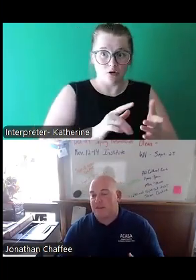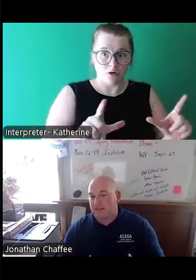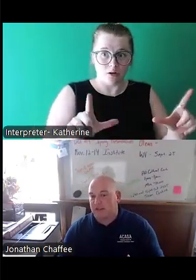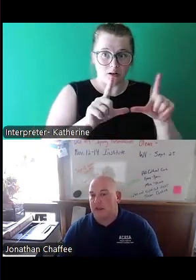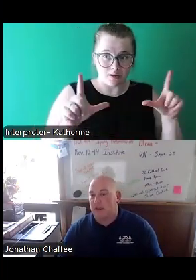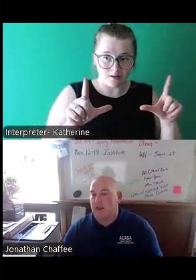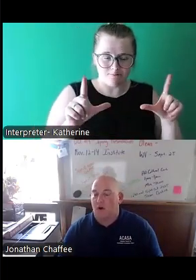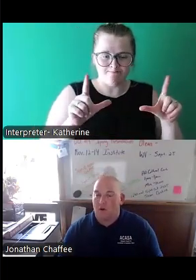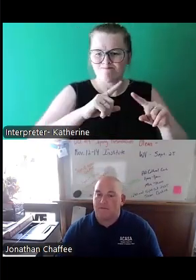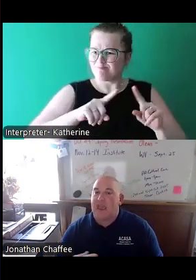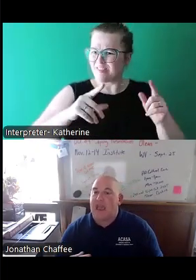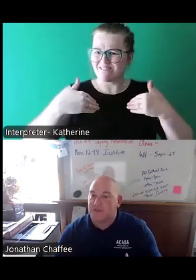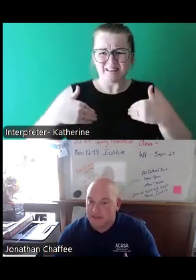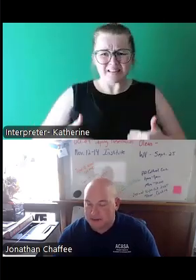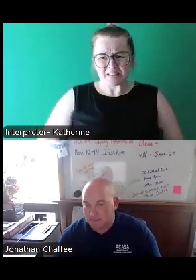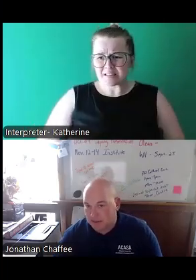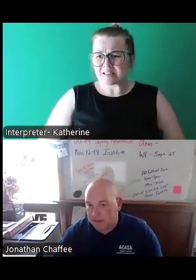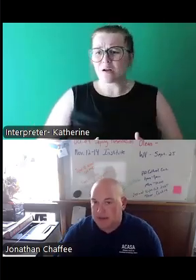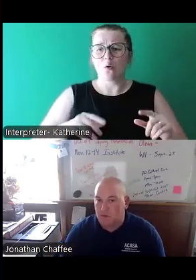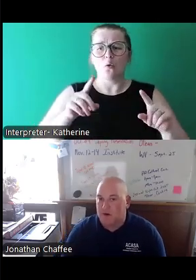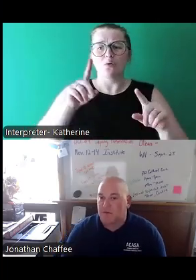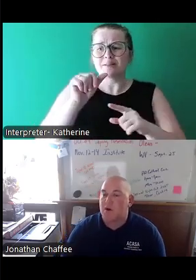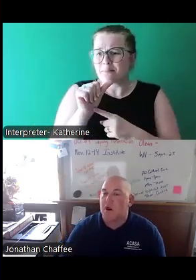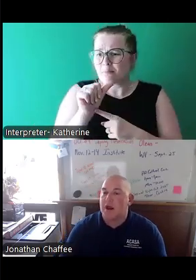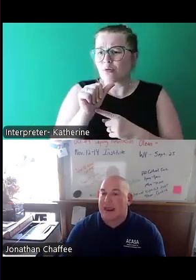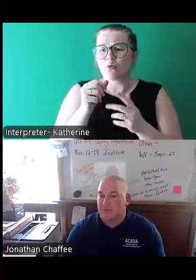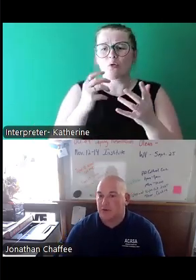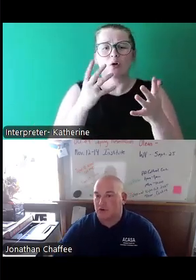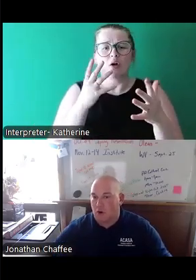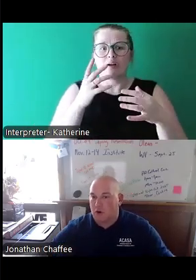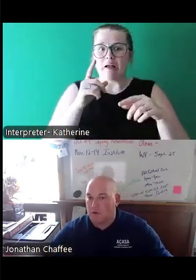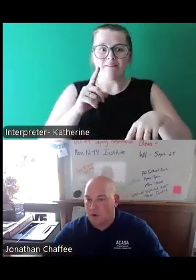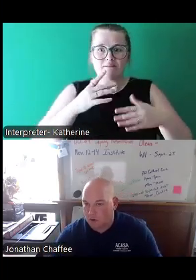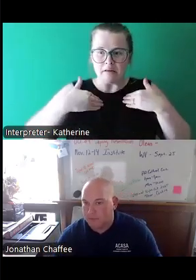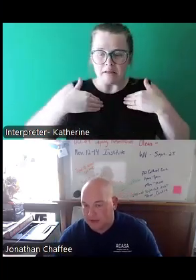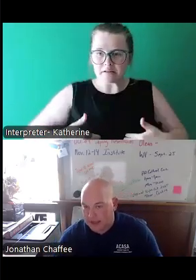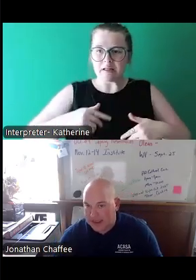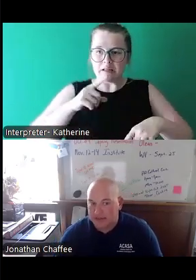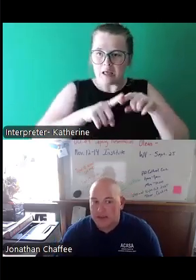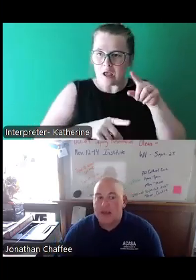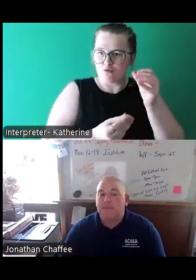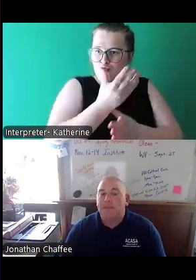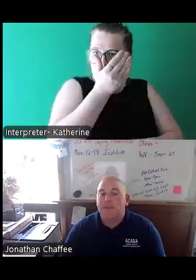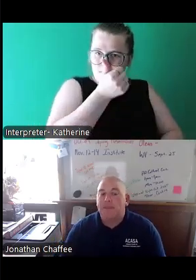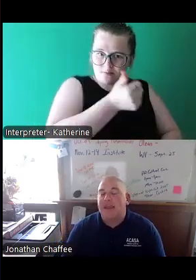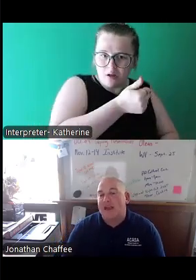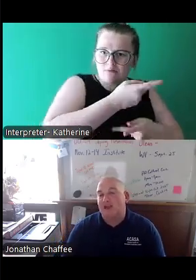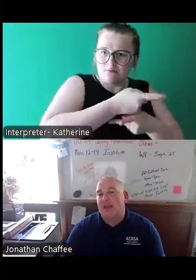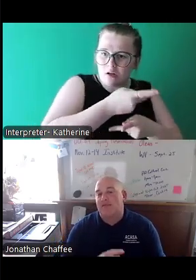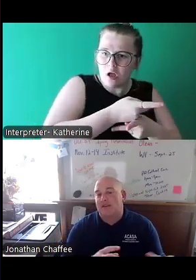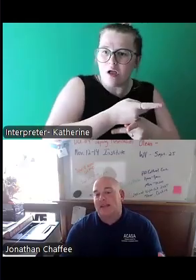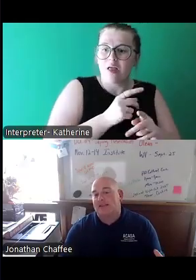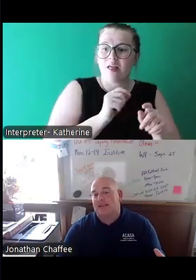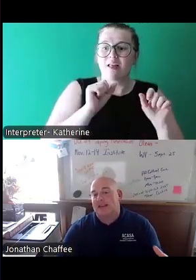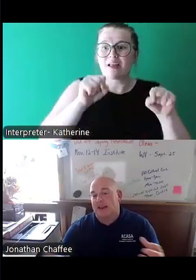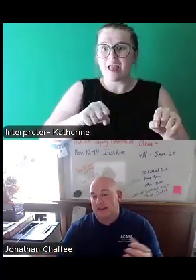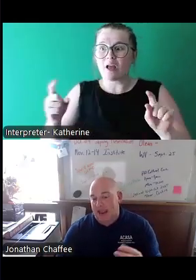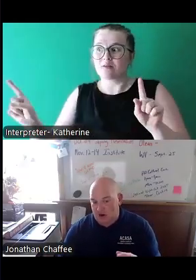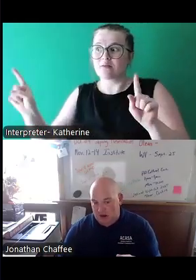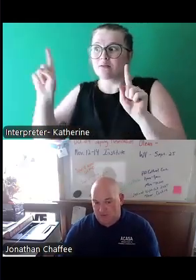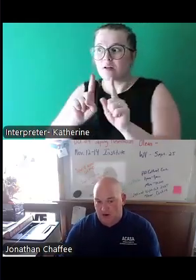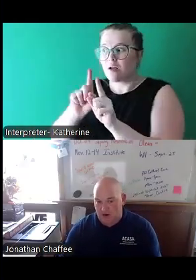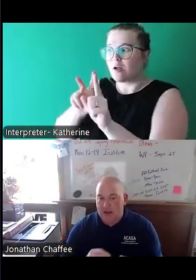are physically, or if they have a disability where they're unable to grow their own plants, they can actually have a